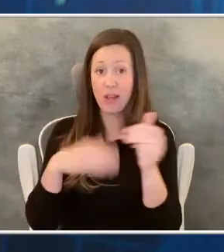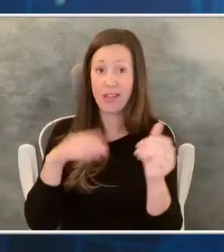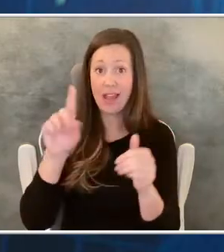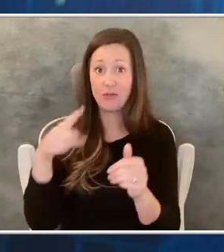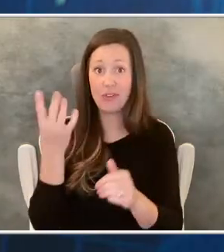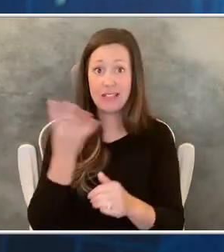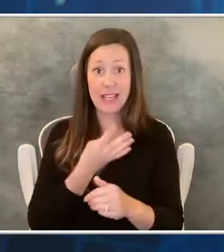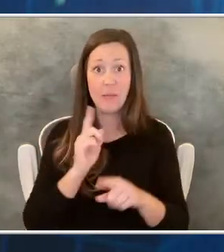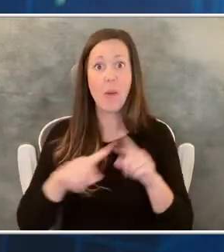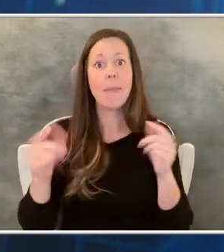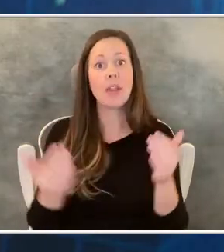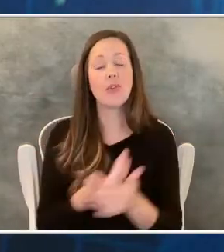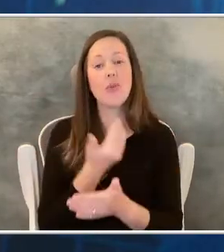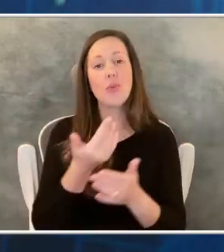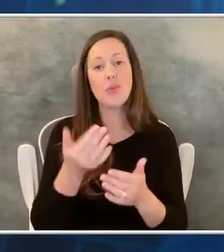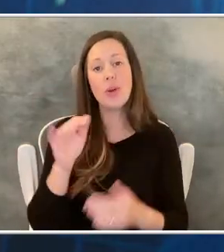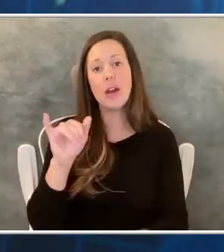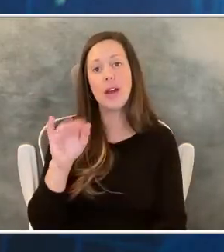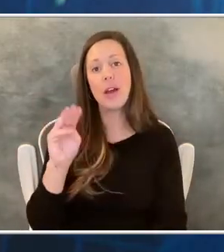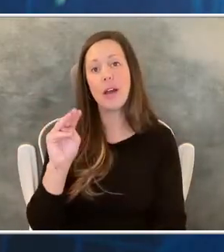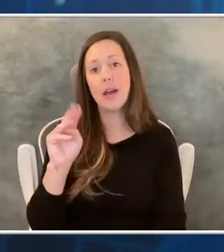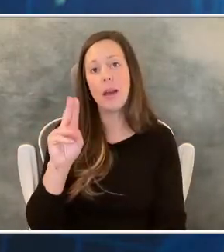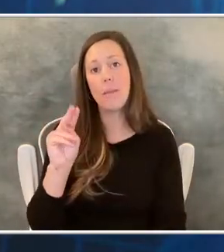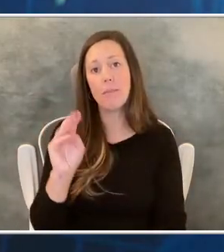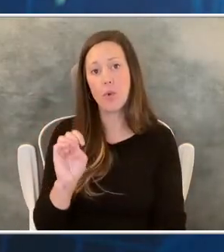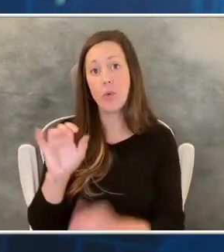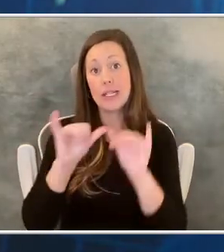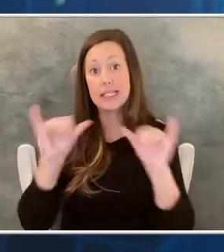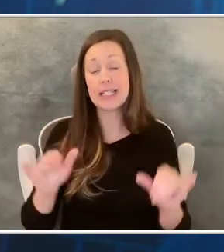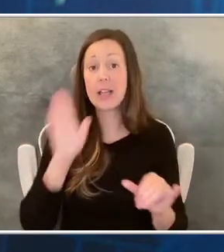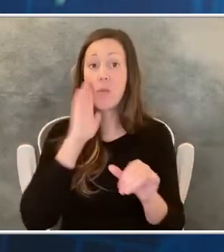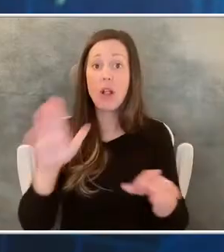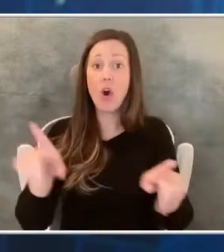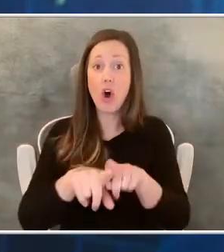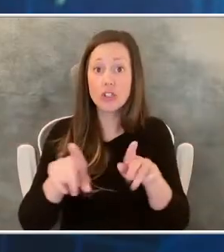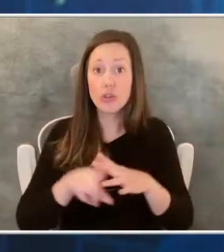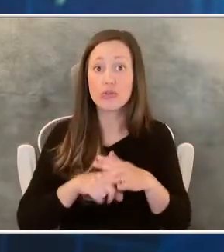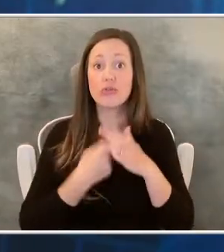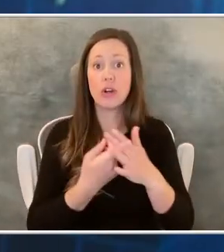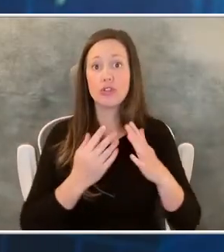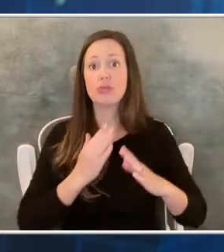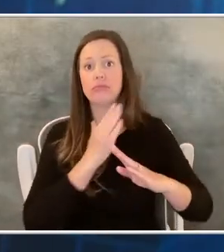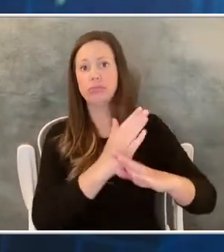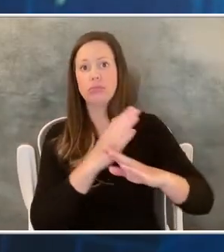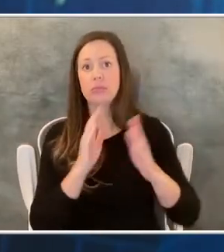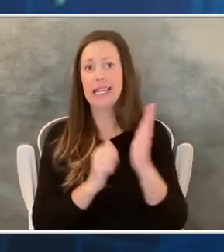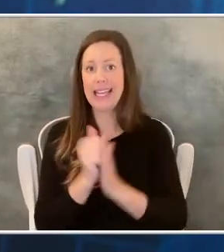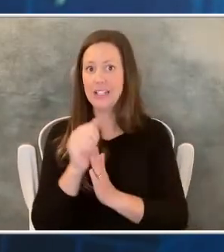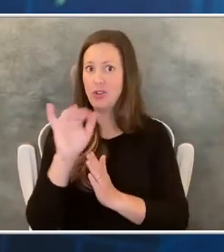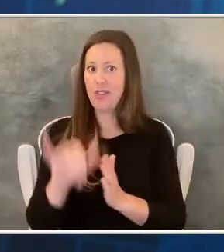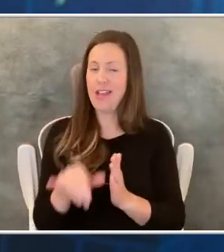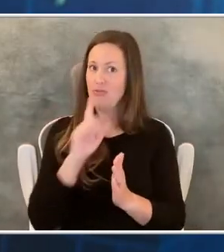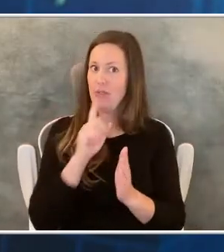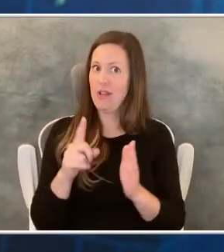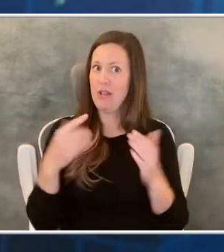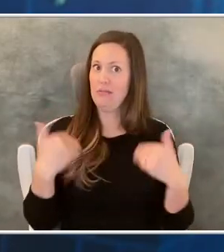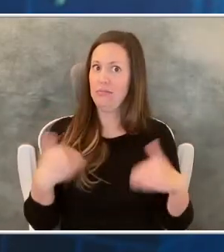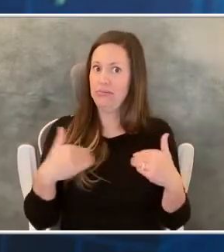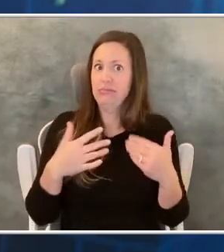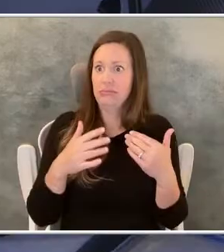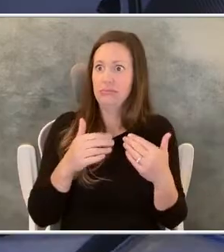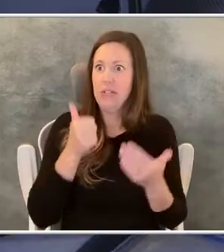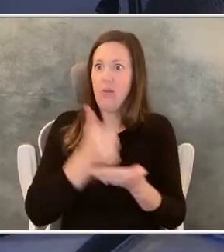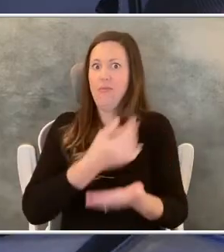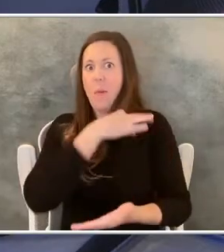immune system also fights the cancer. So there is that added bonus associated with transplant.